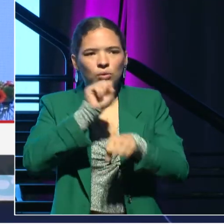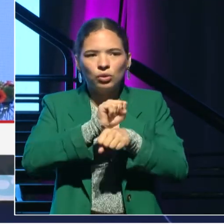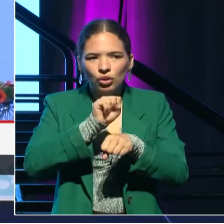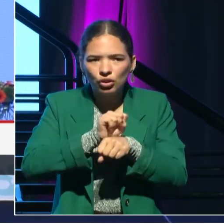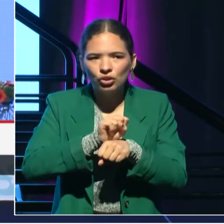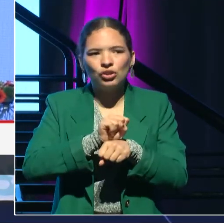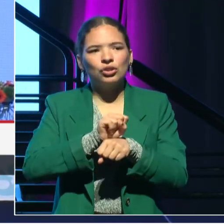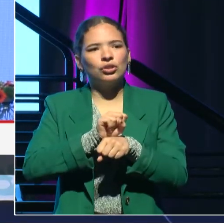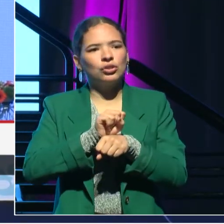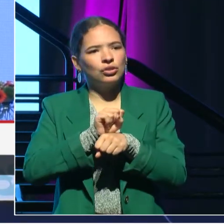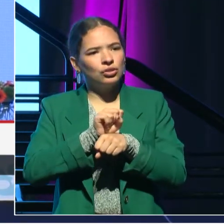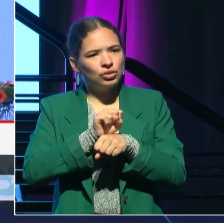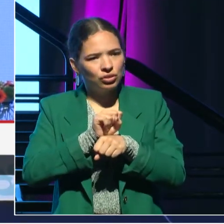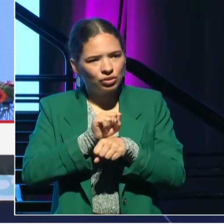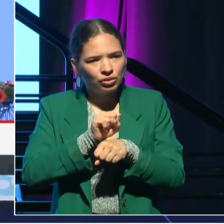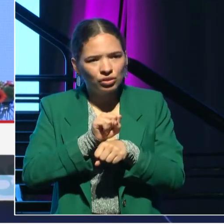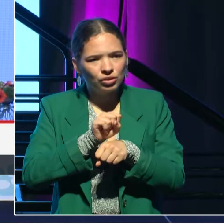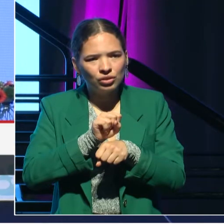this needle.